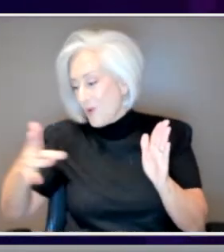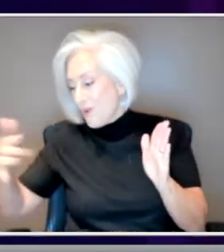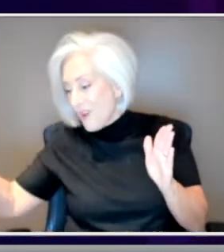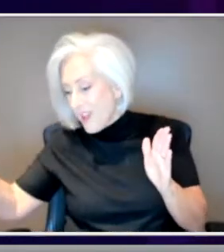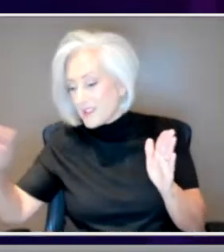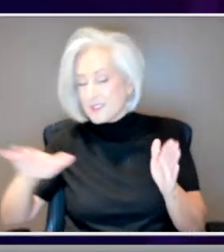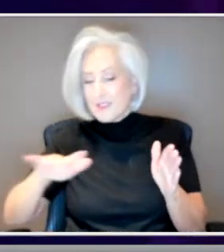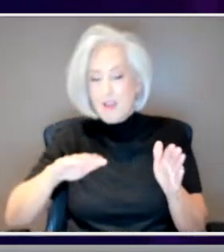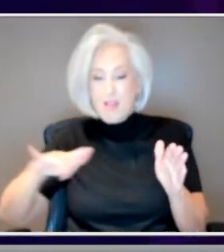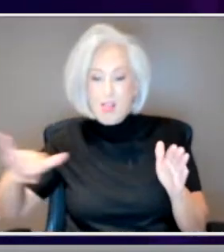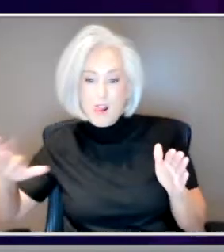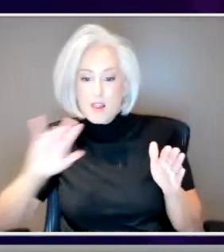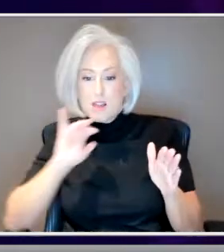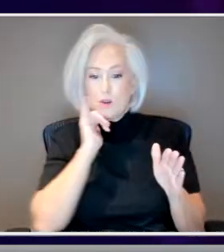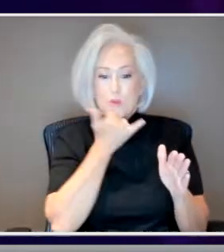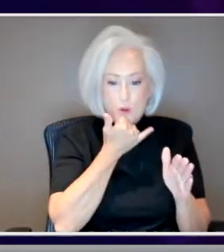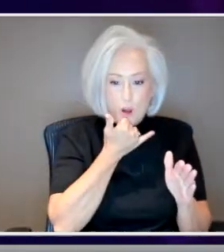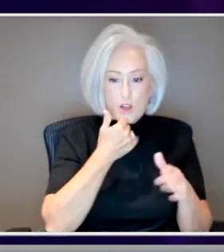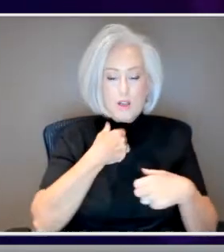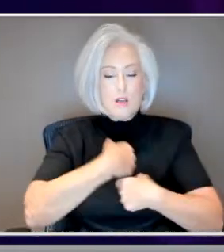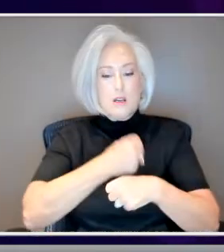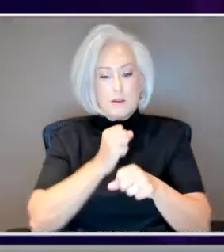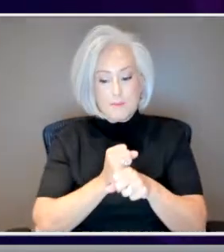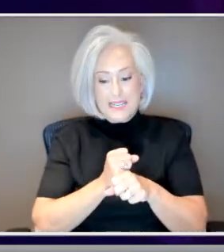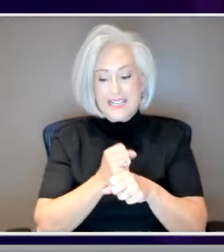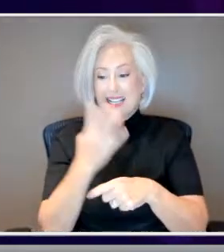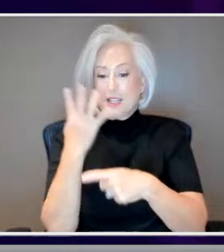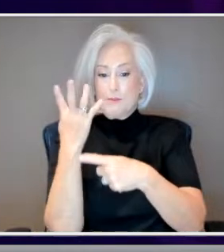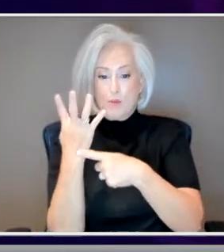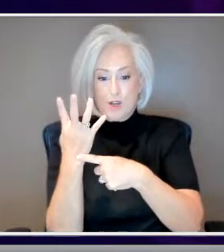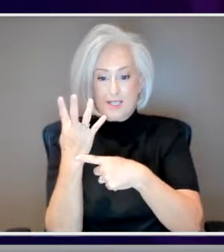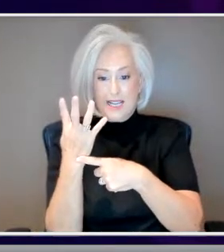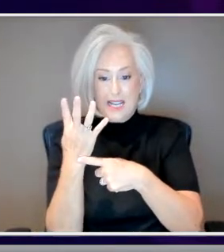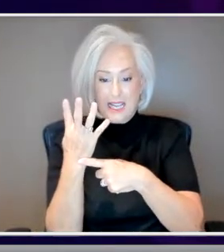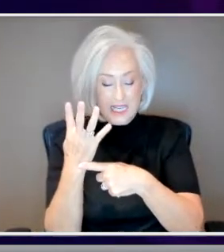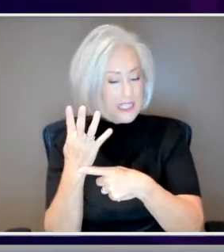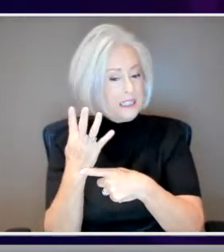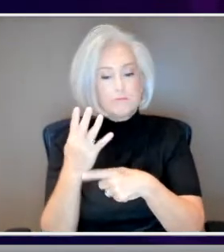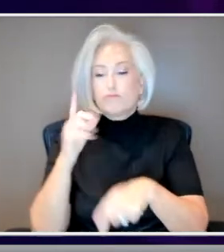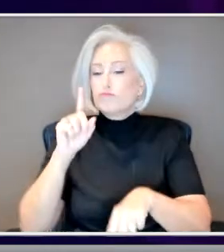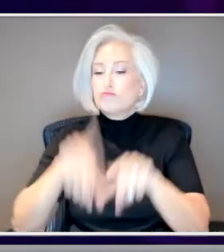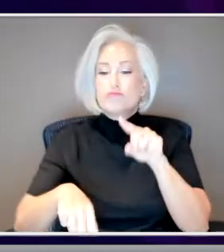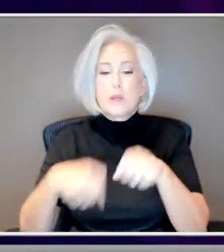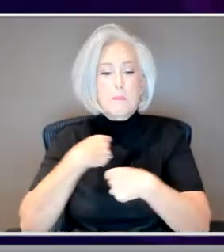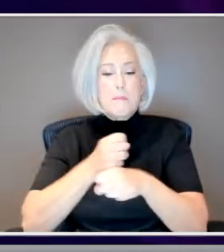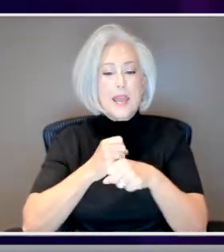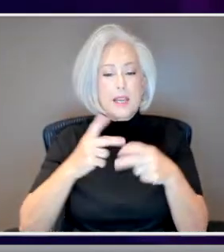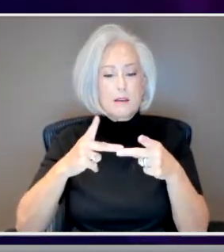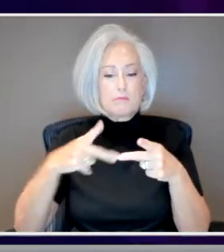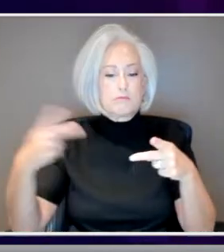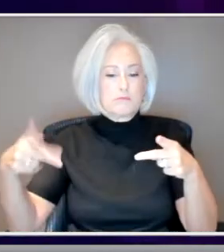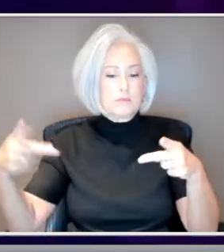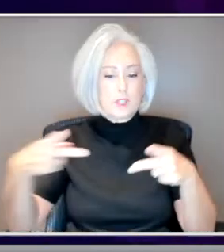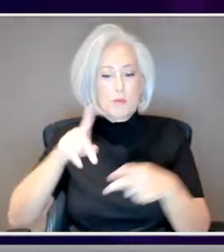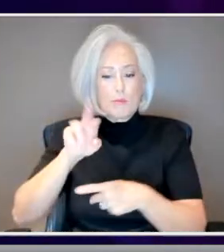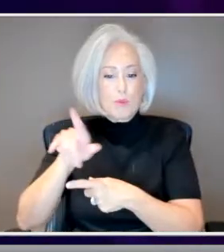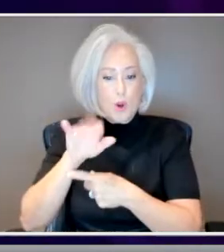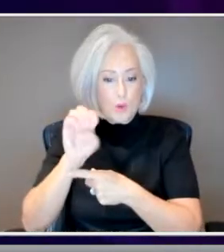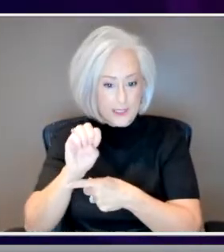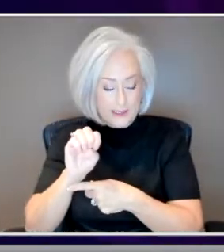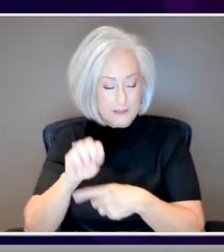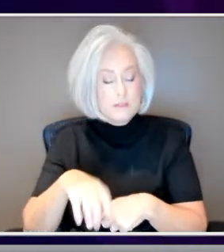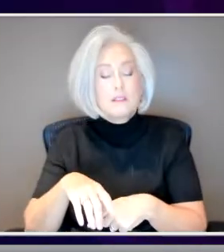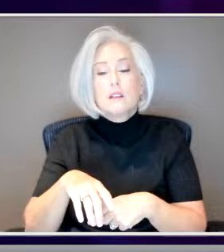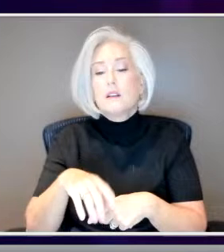gene from making the protein. So each gene makes a protein, and if you have a spelling mistake, that protein does not get